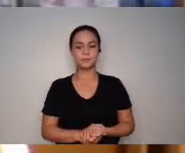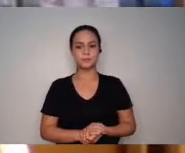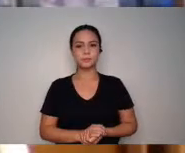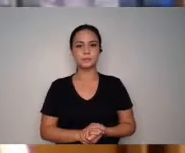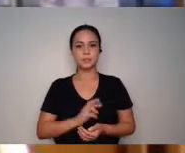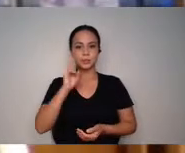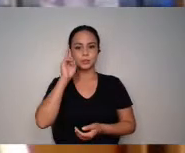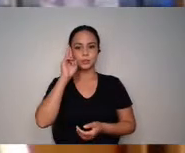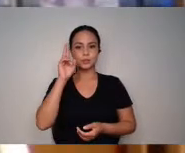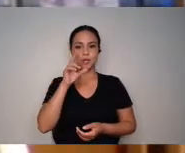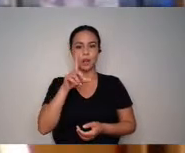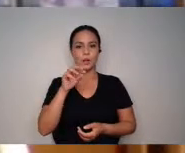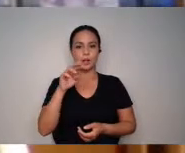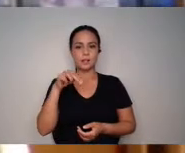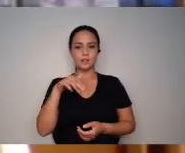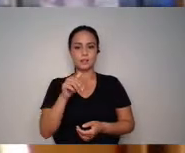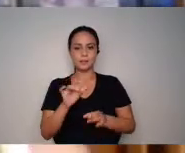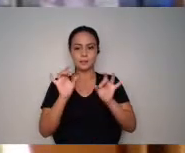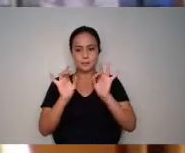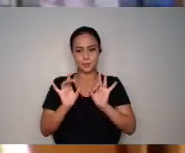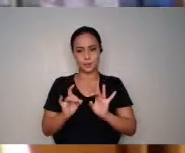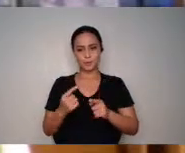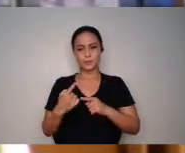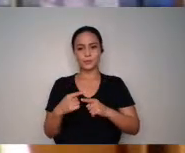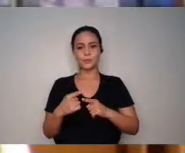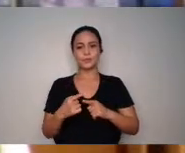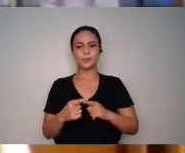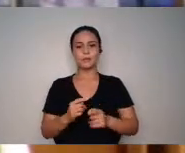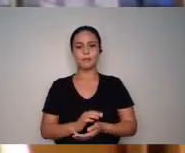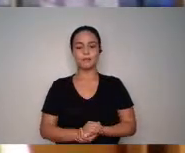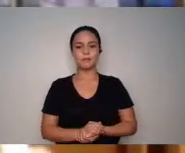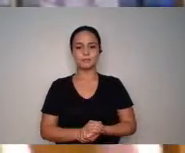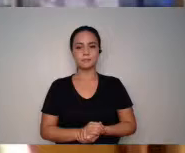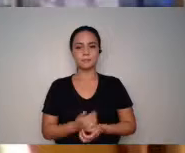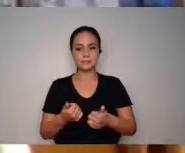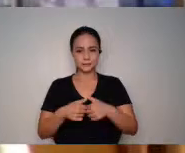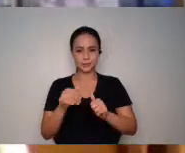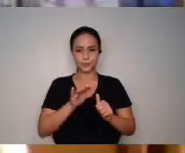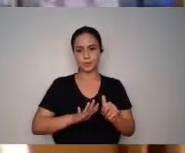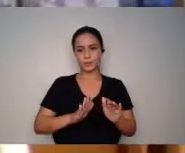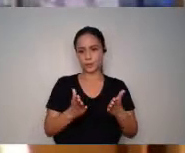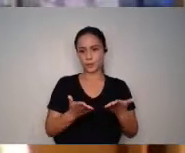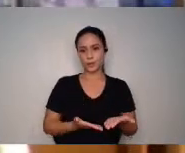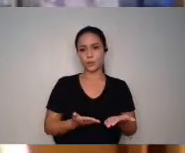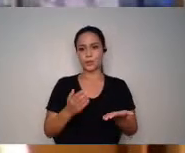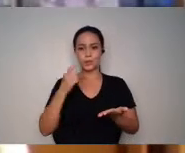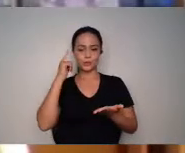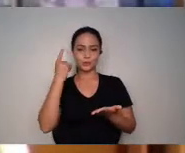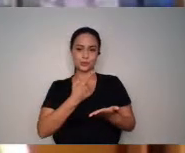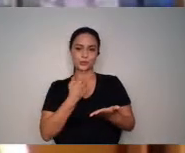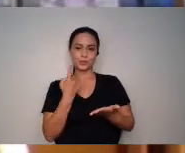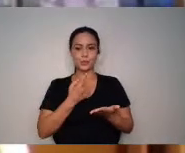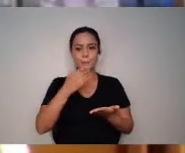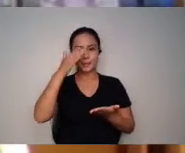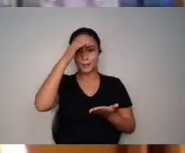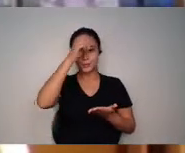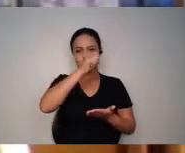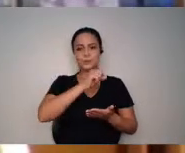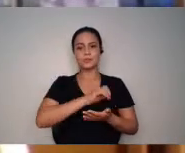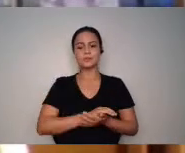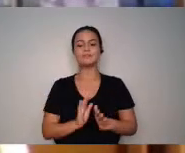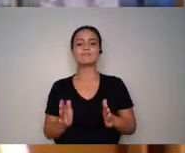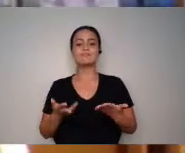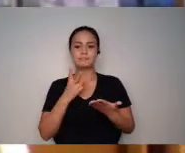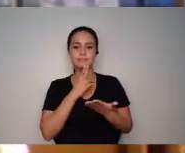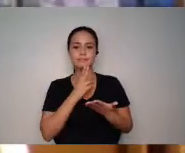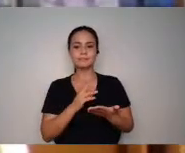I'm available and to Dr. Lorena, especially because being